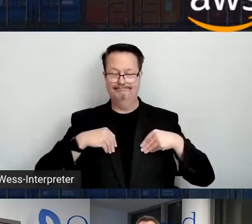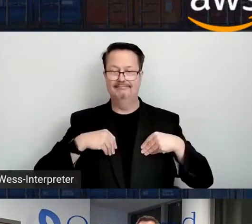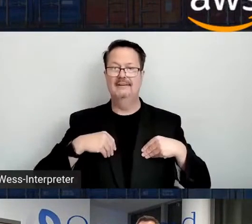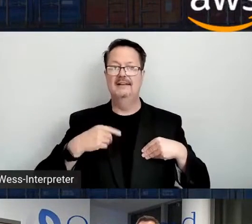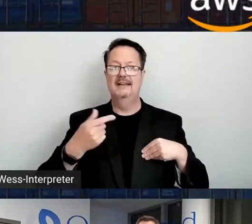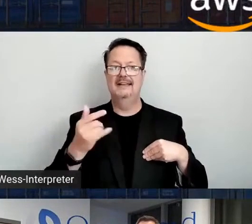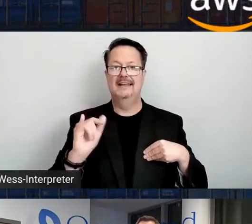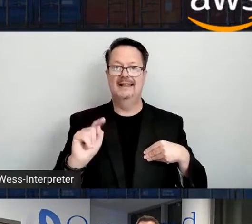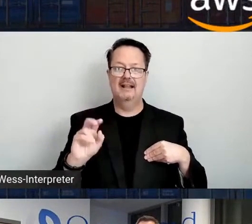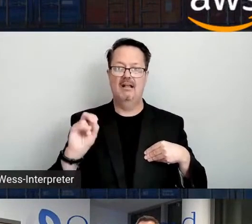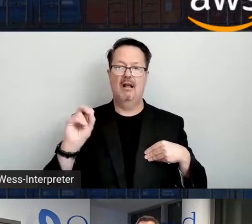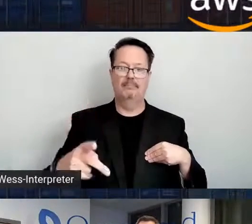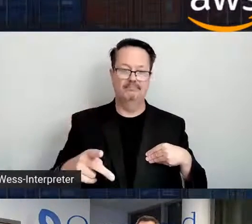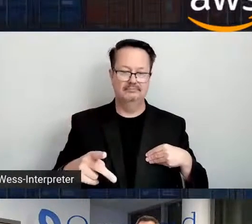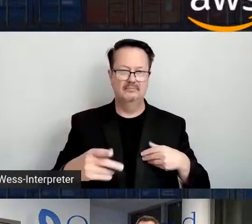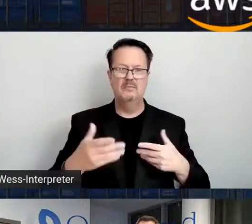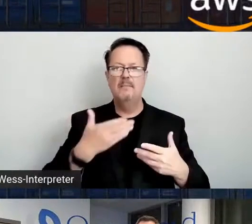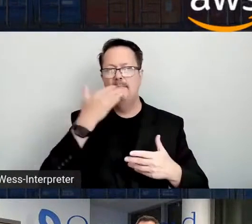about starting?